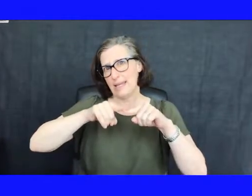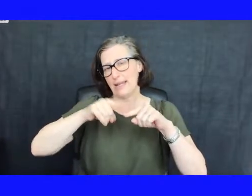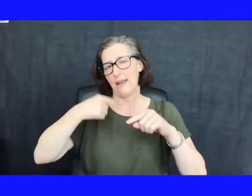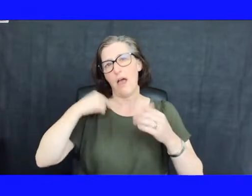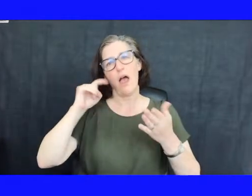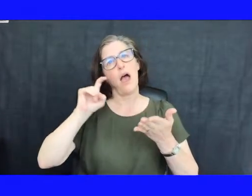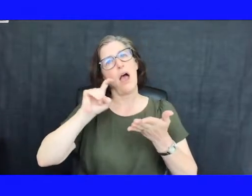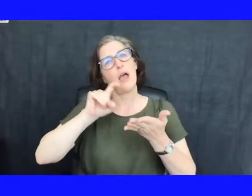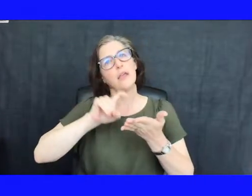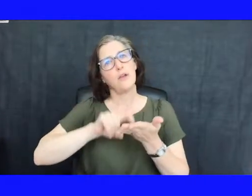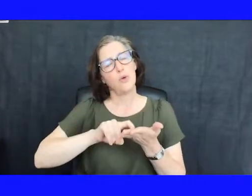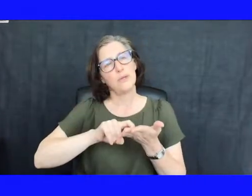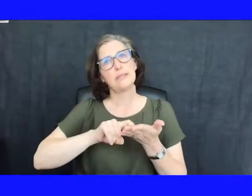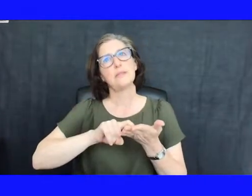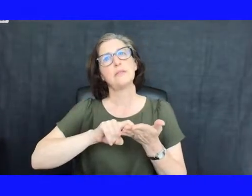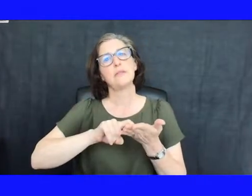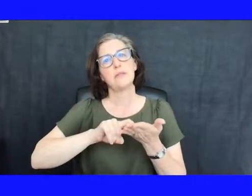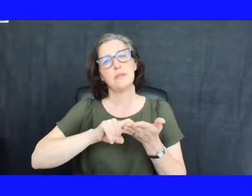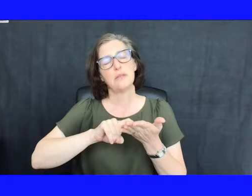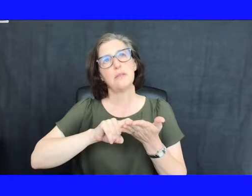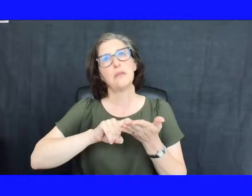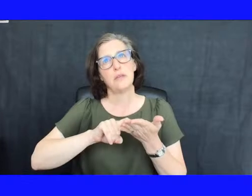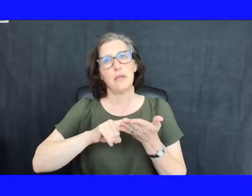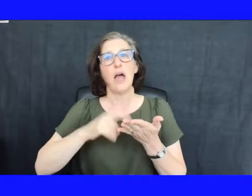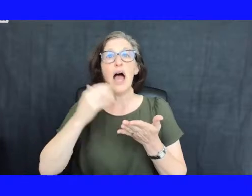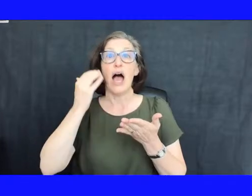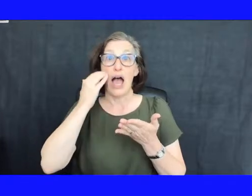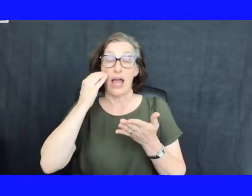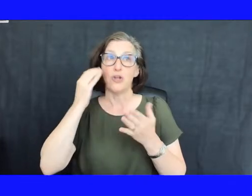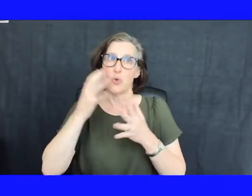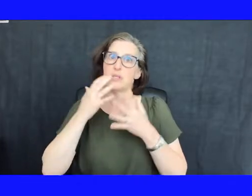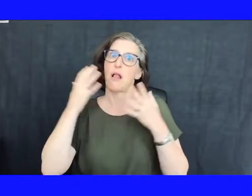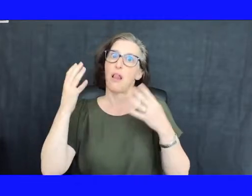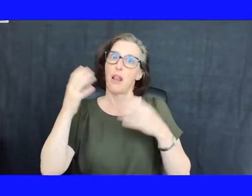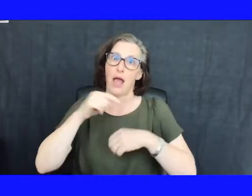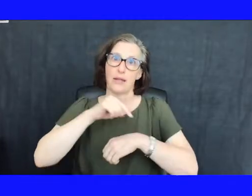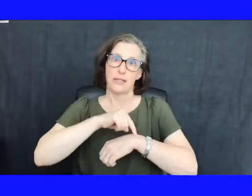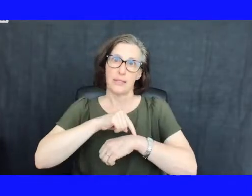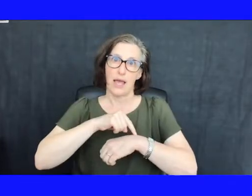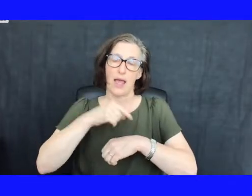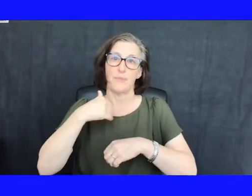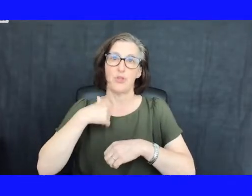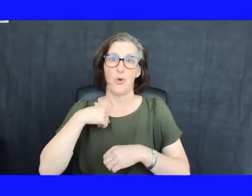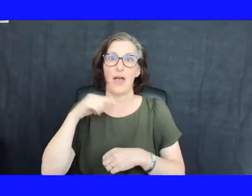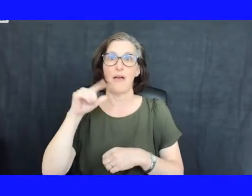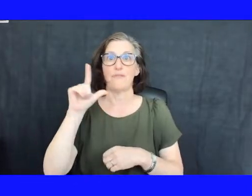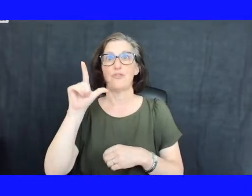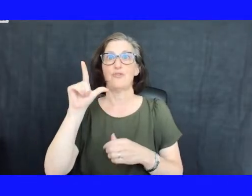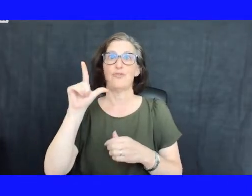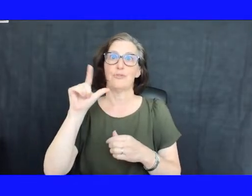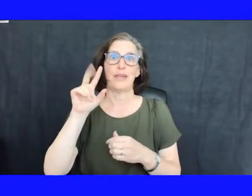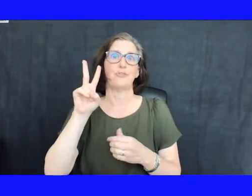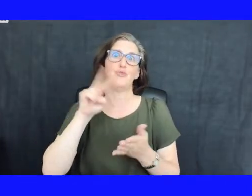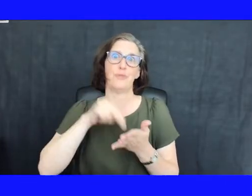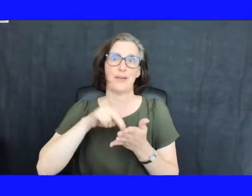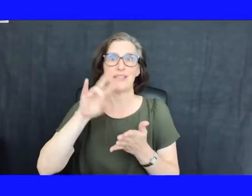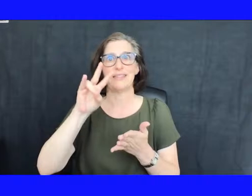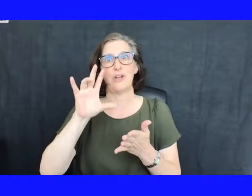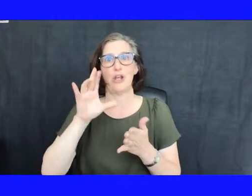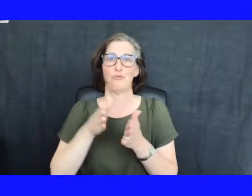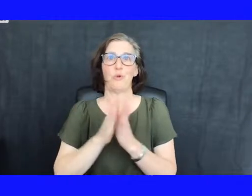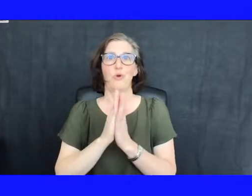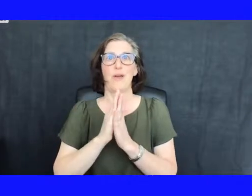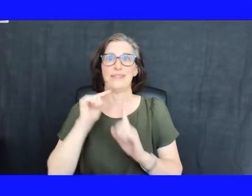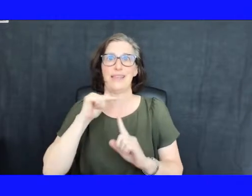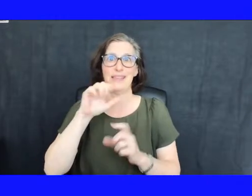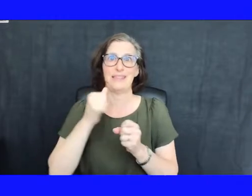Depending here at this time, the answer is a little bit different. So I'm just going to take you back in time. We lost approximately 3 staff members